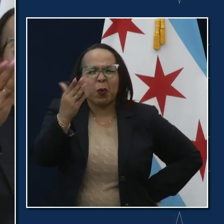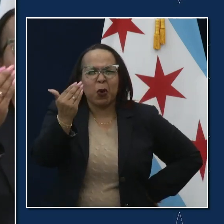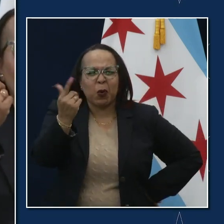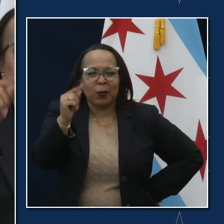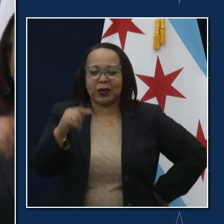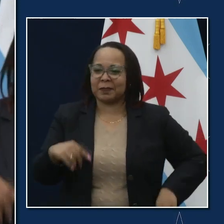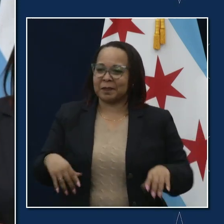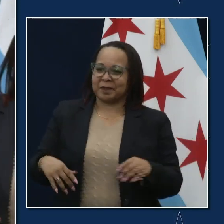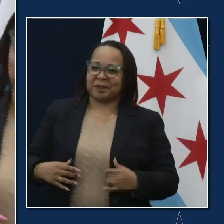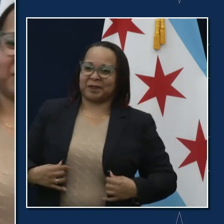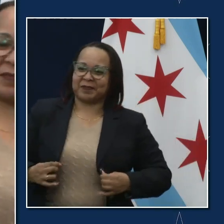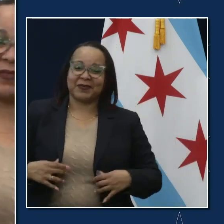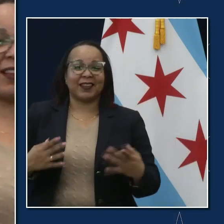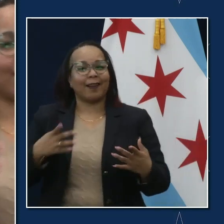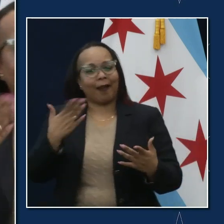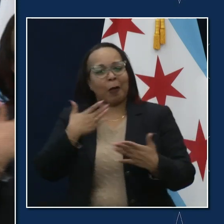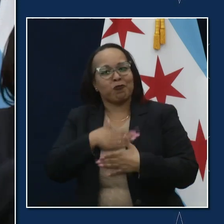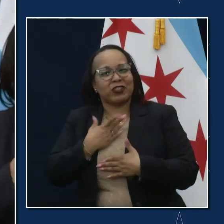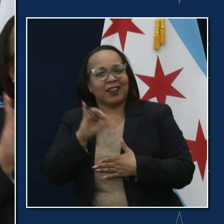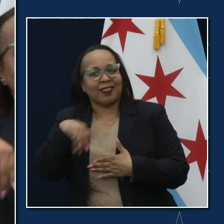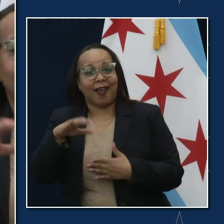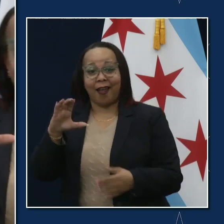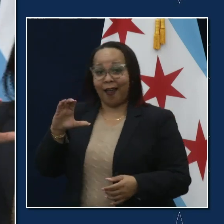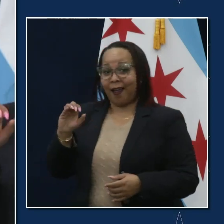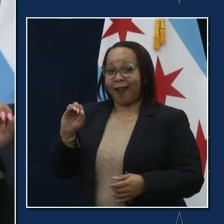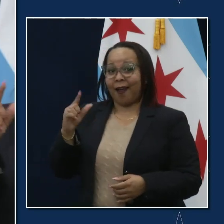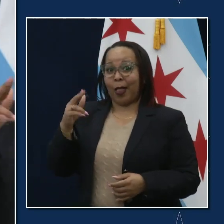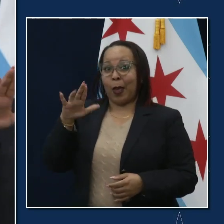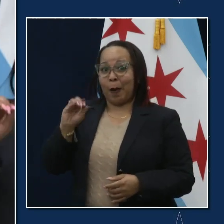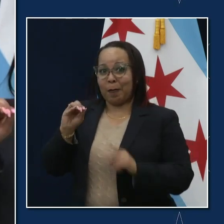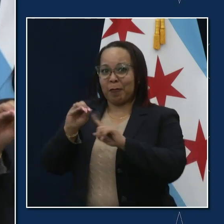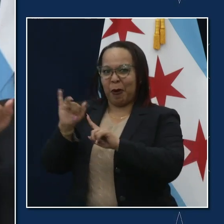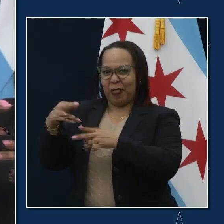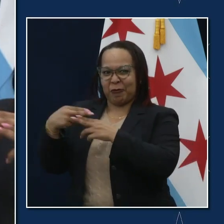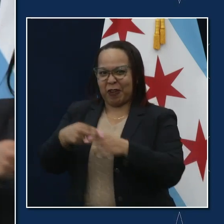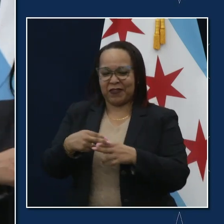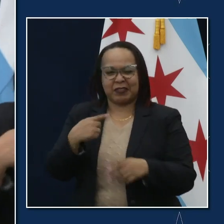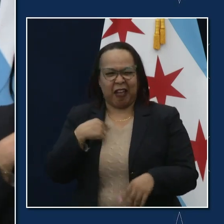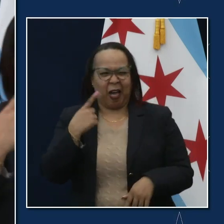did grow up watching that show. And I appreciate the Columbo reference. Yes, I thought you might.